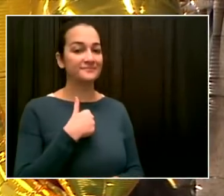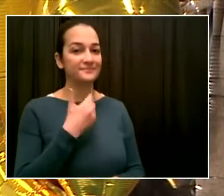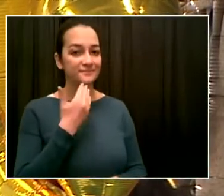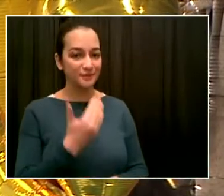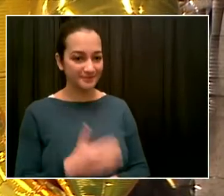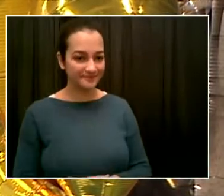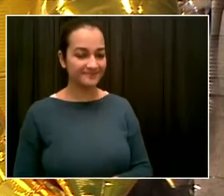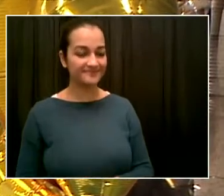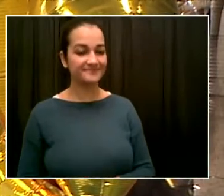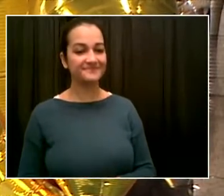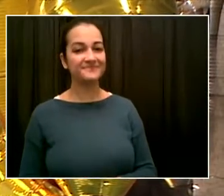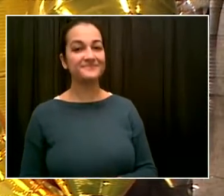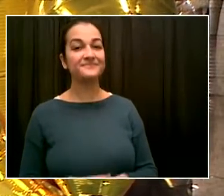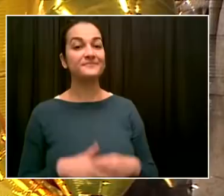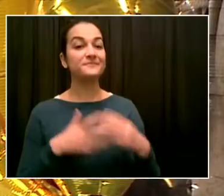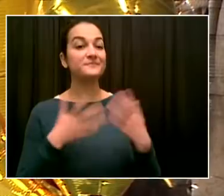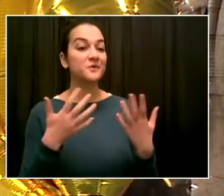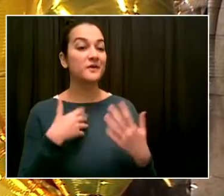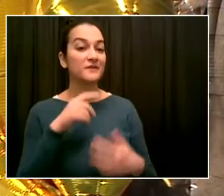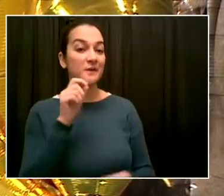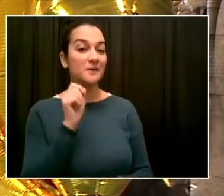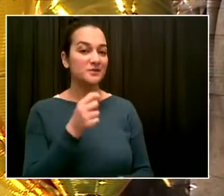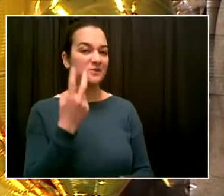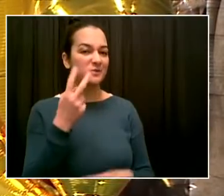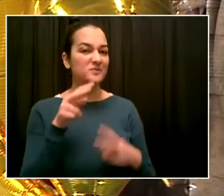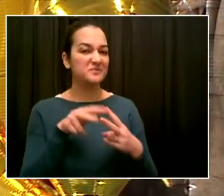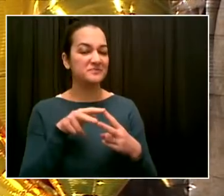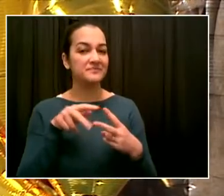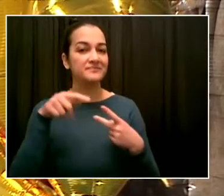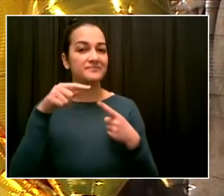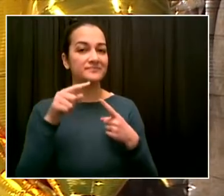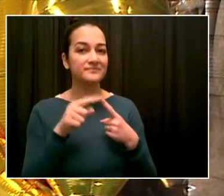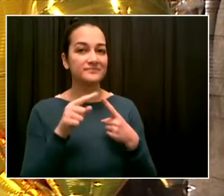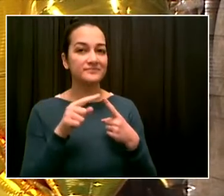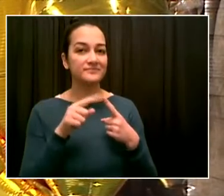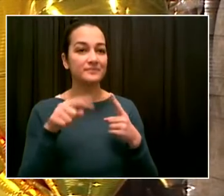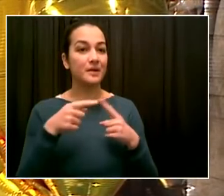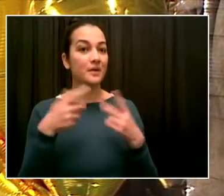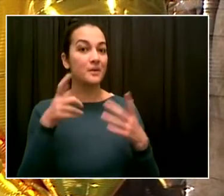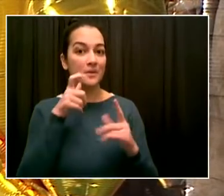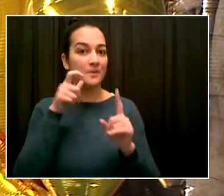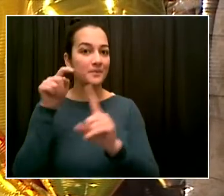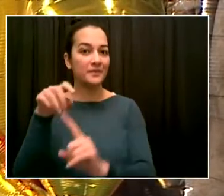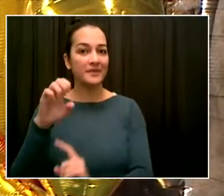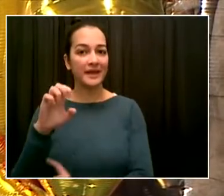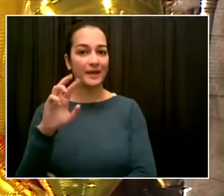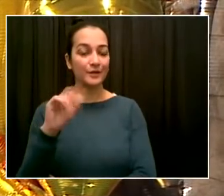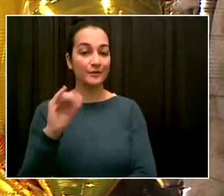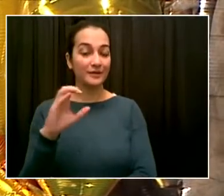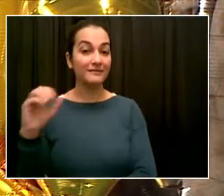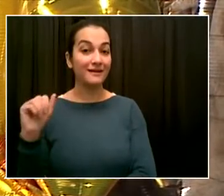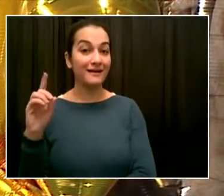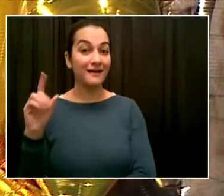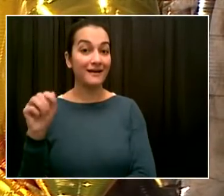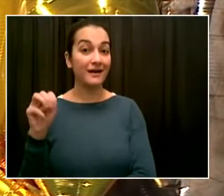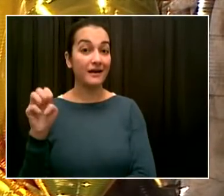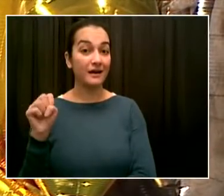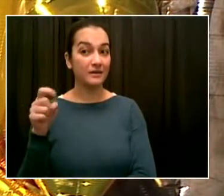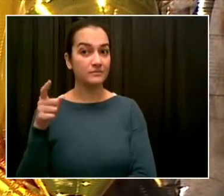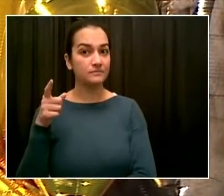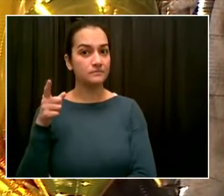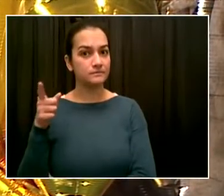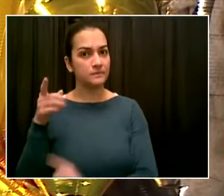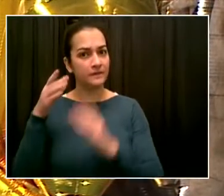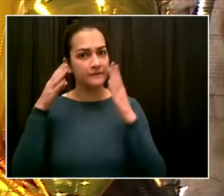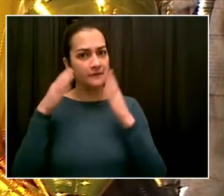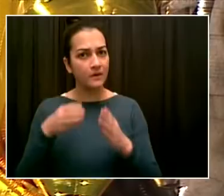was about Eric Adams and his cryptocurrency ambitions for the city. And I'm not sure if you've